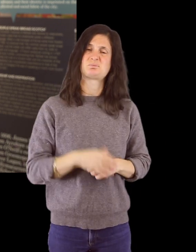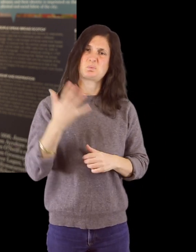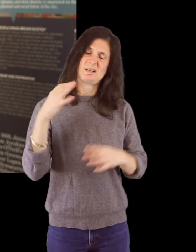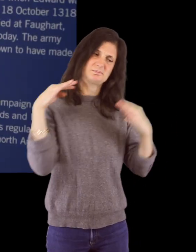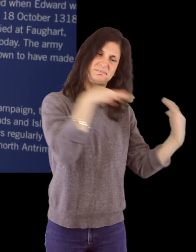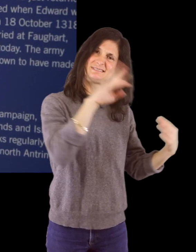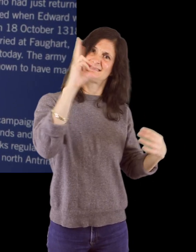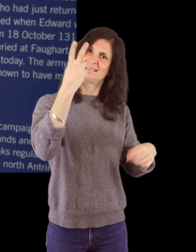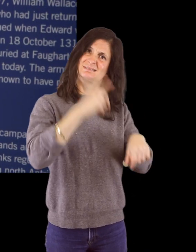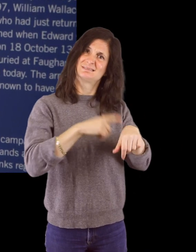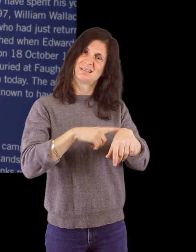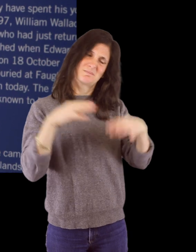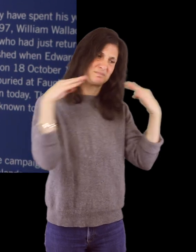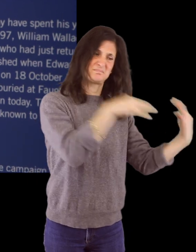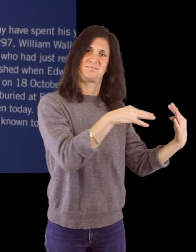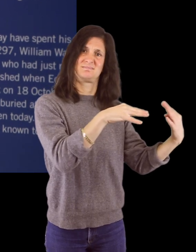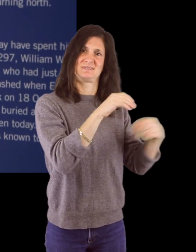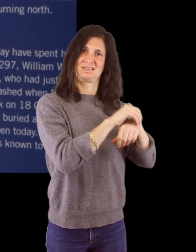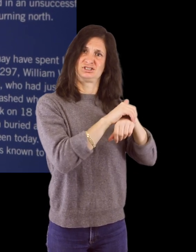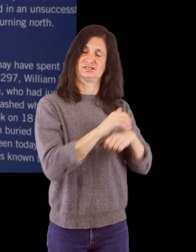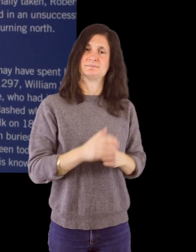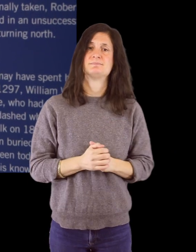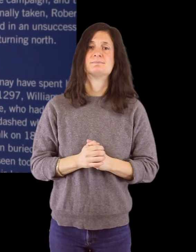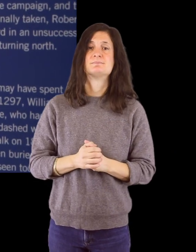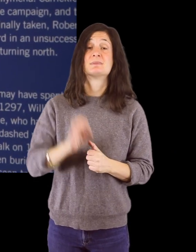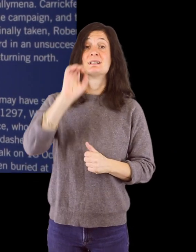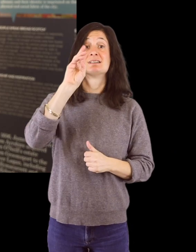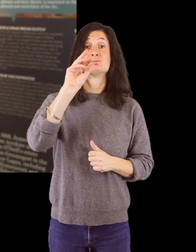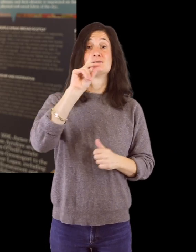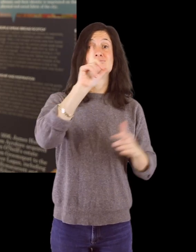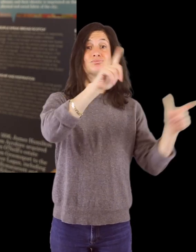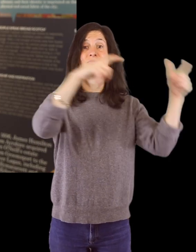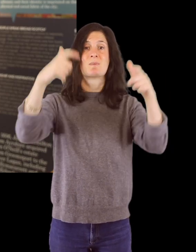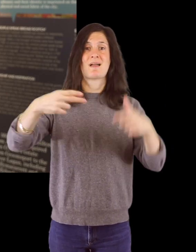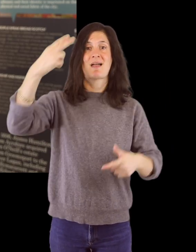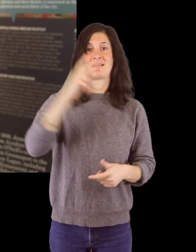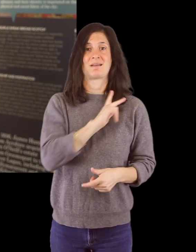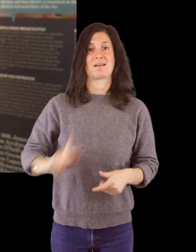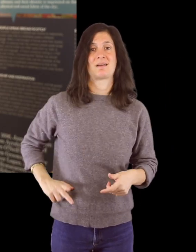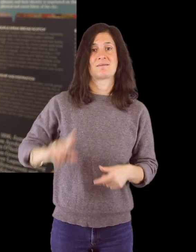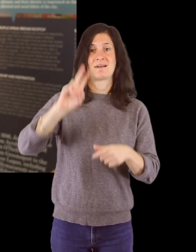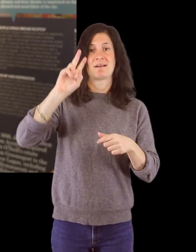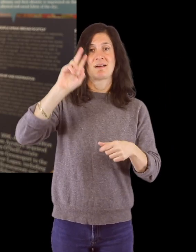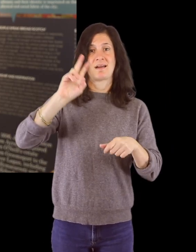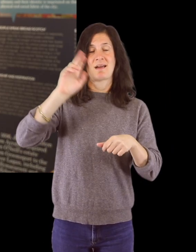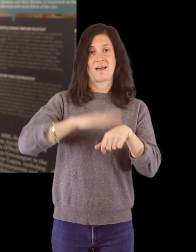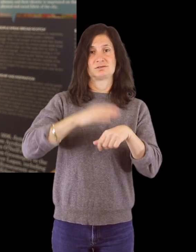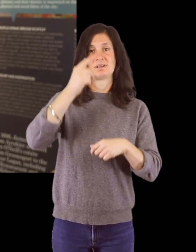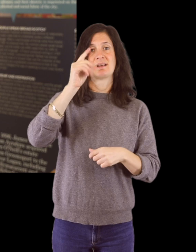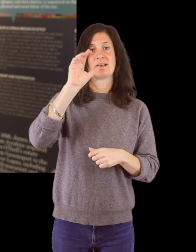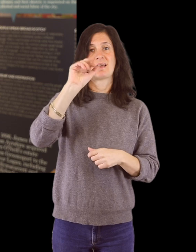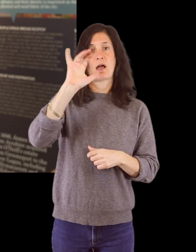aim of opening a second front against the English. Edward was crowned as the High King of Ireland at Carrickfergus, and